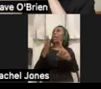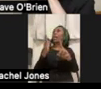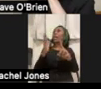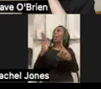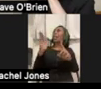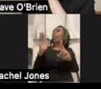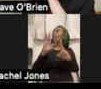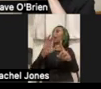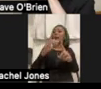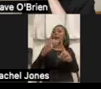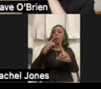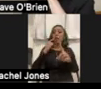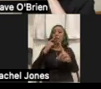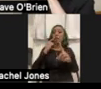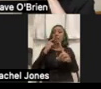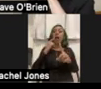might be why.